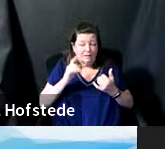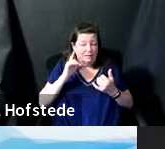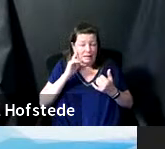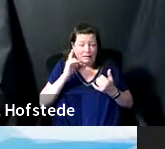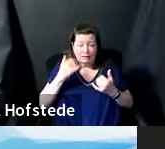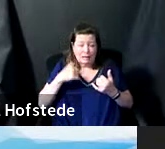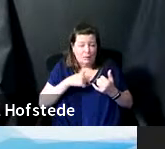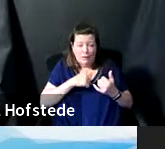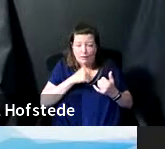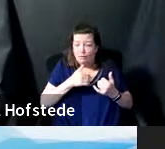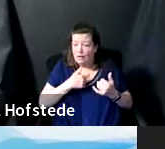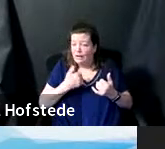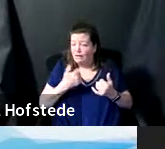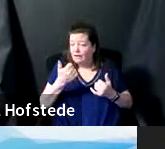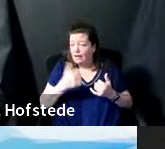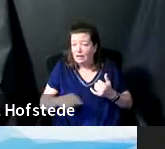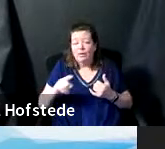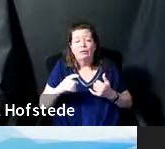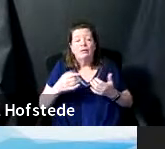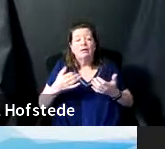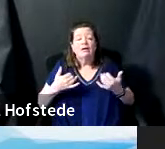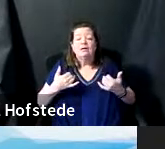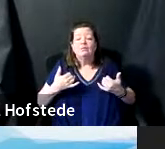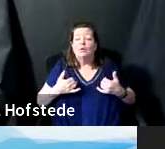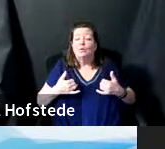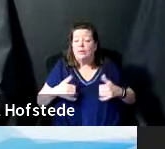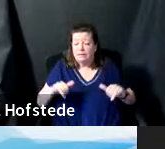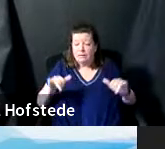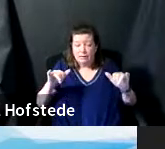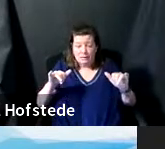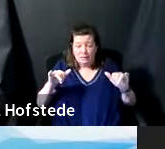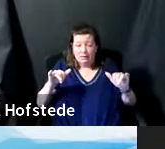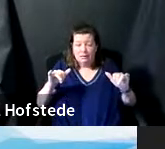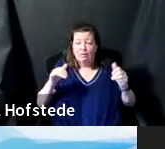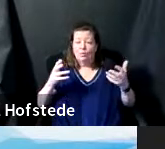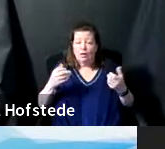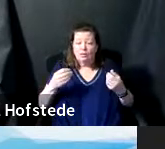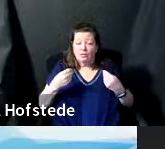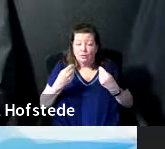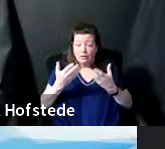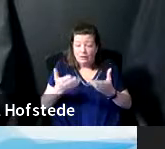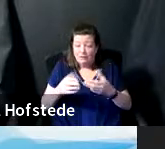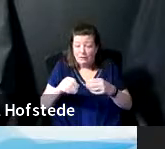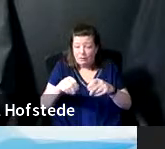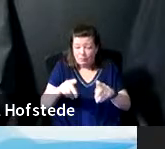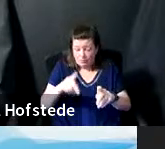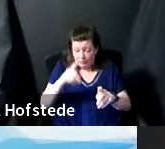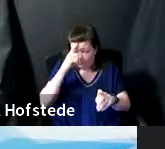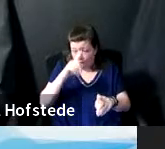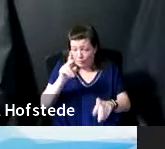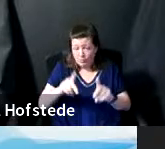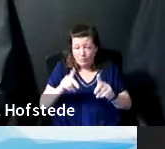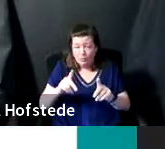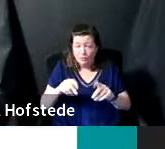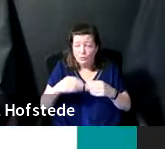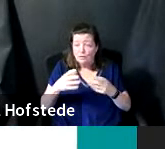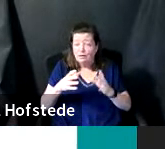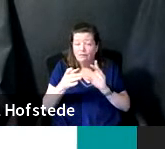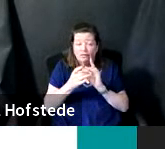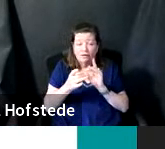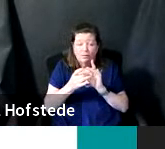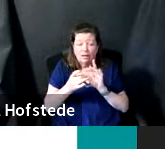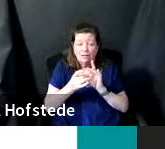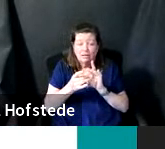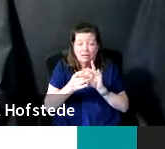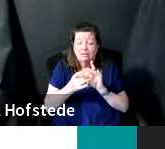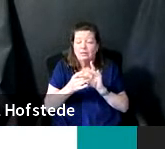but we do want to provide, again, an opportunity for folks to provide comments. So I will go